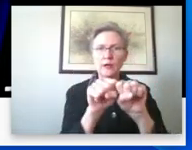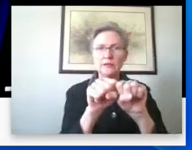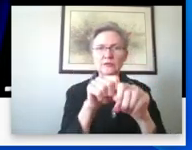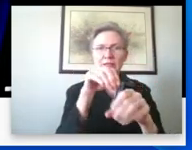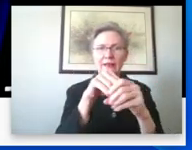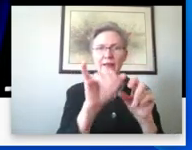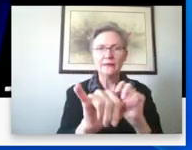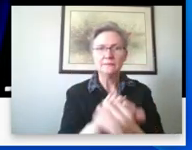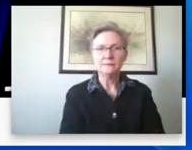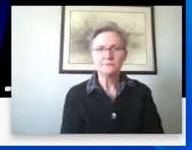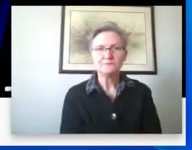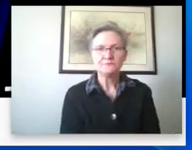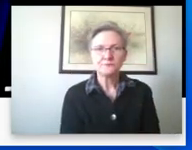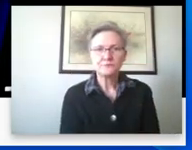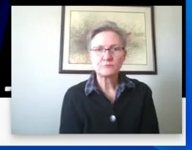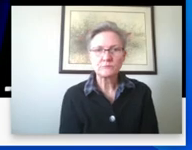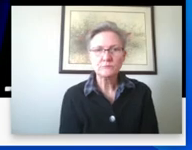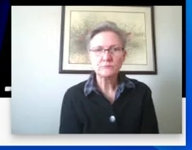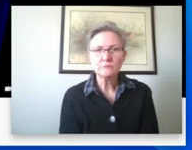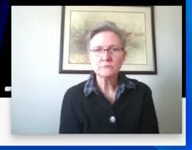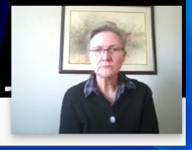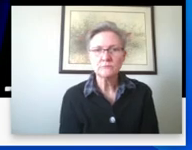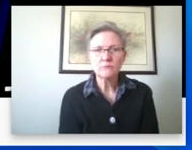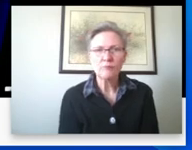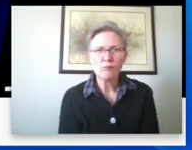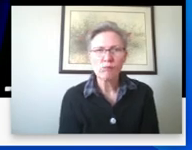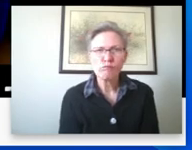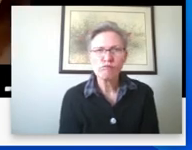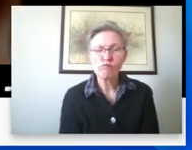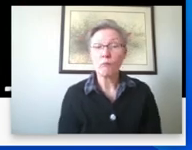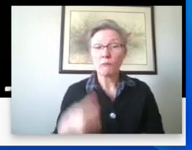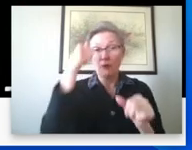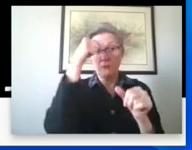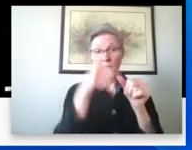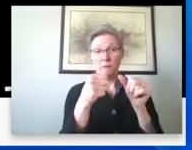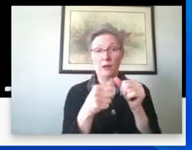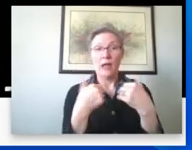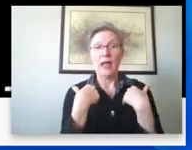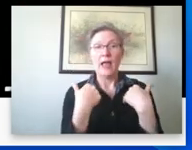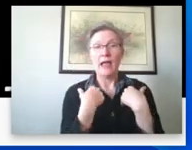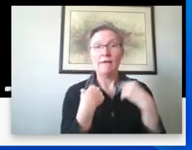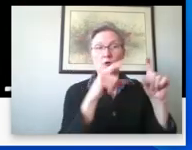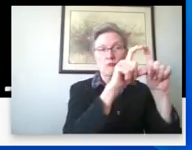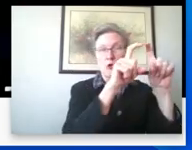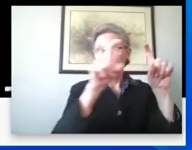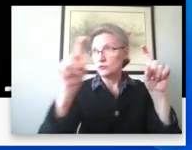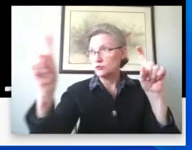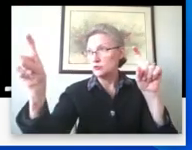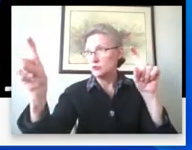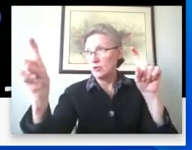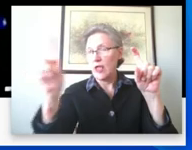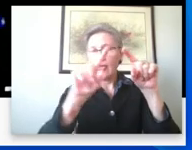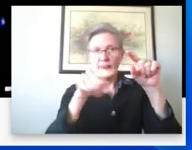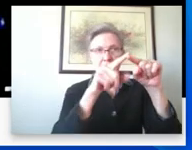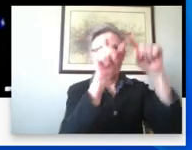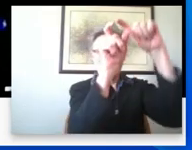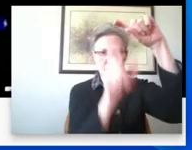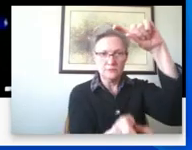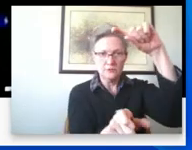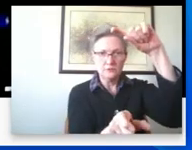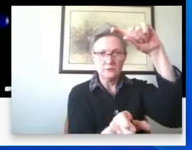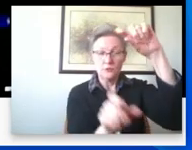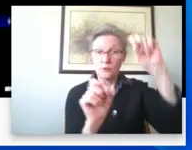that. Okay? Remember, I have rows and then